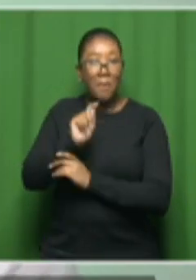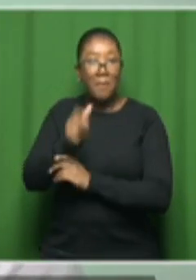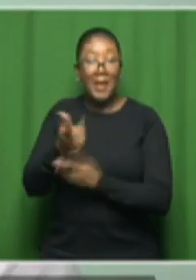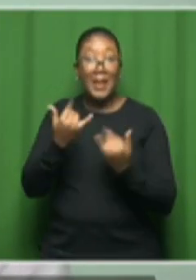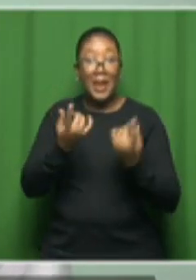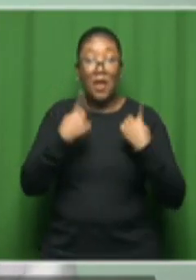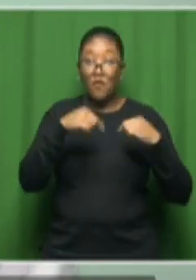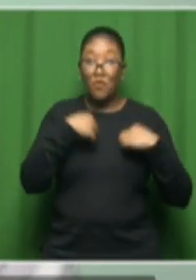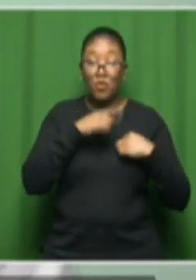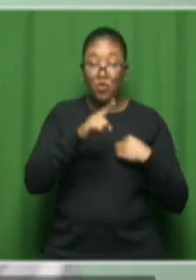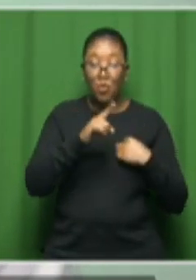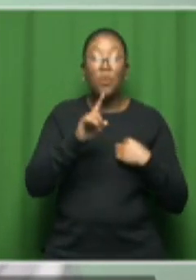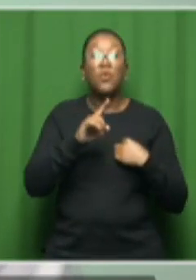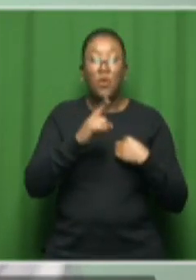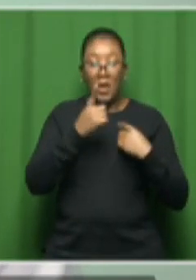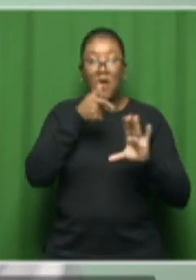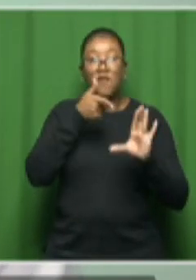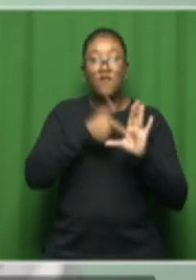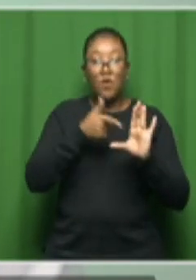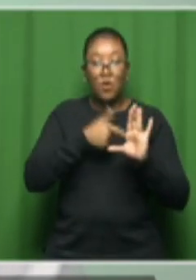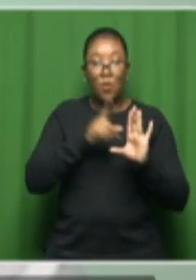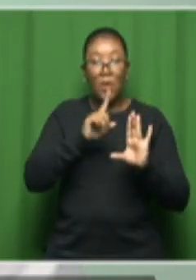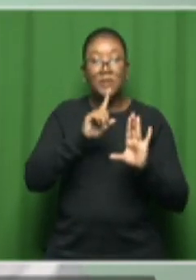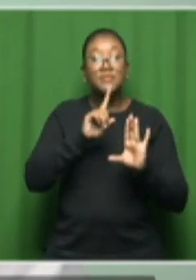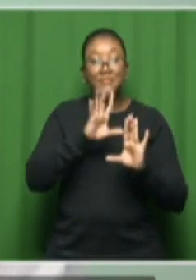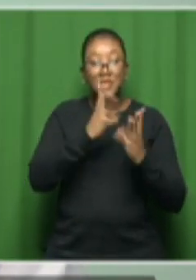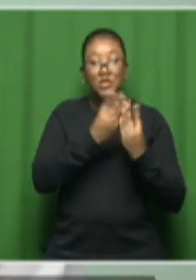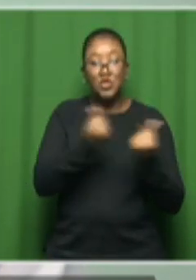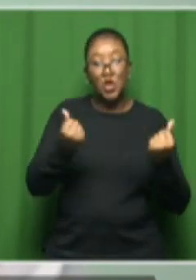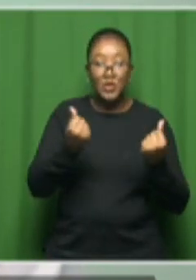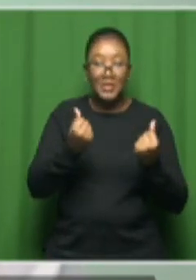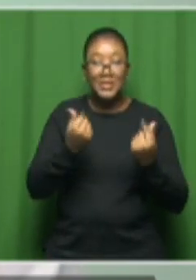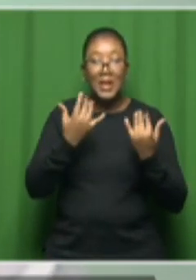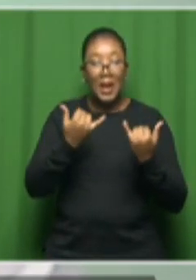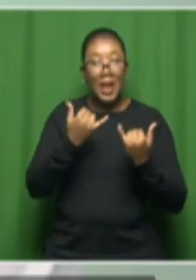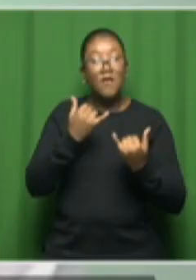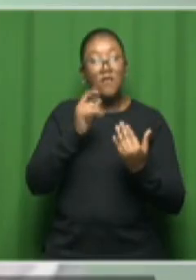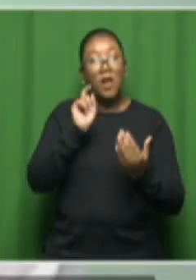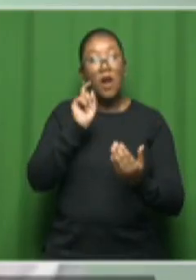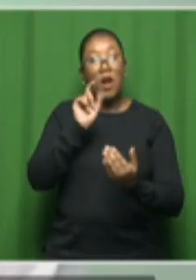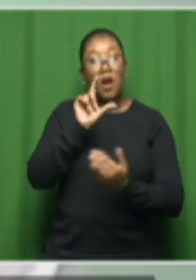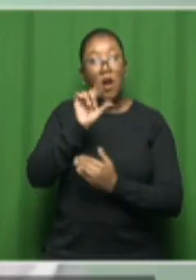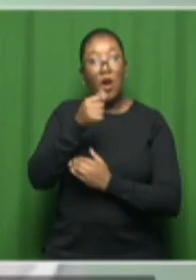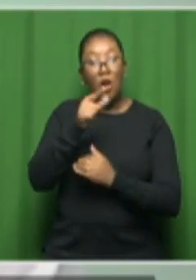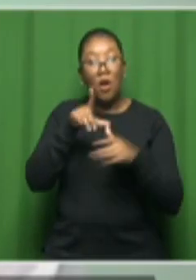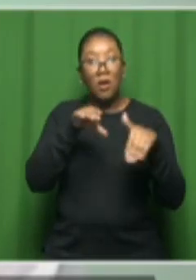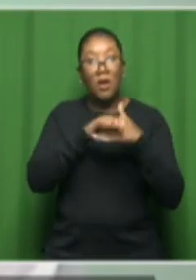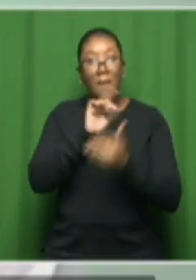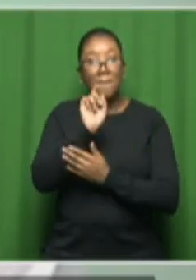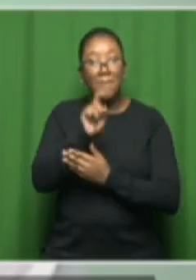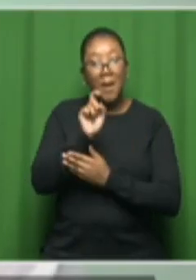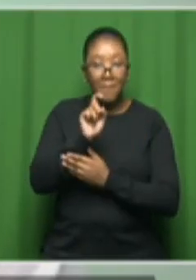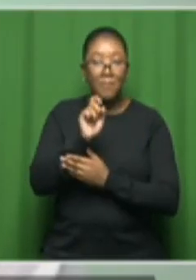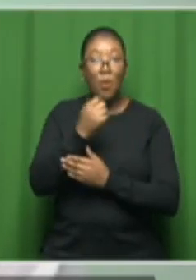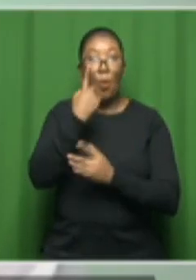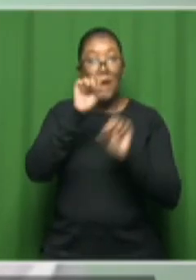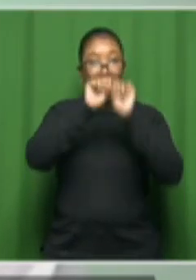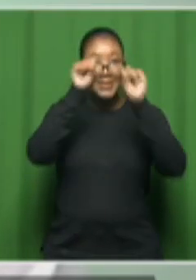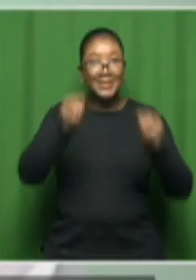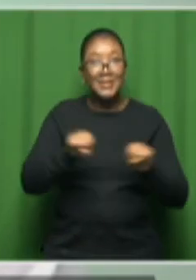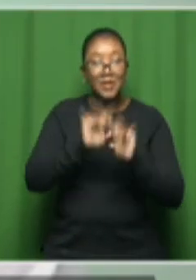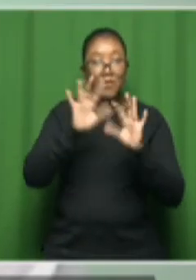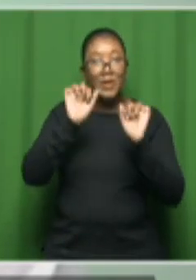solution, we bring all of these elements of their business together. So they log into one platform. We can see how much fuel is on the ground. We can see what point of